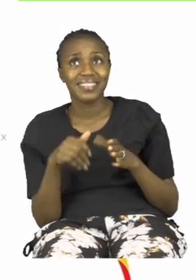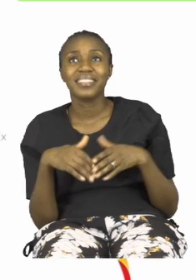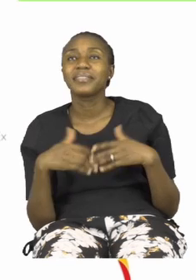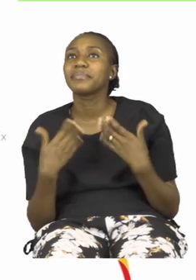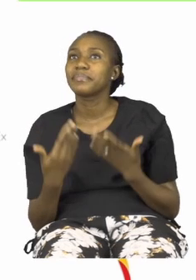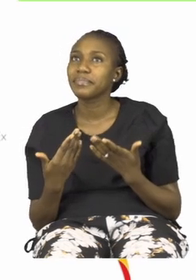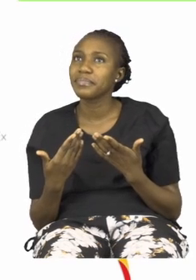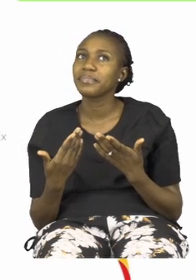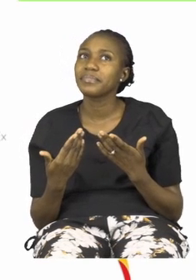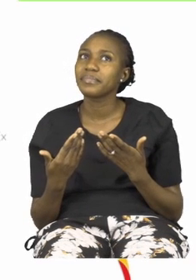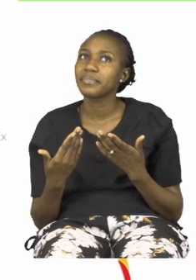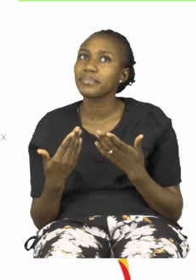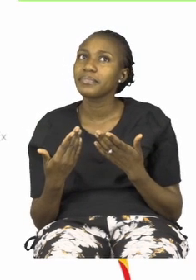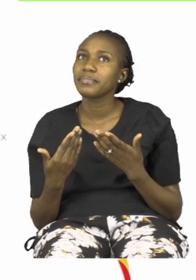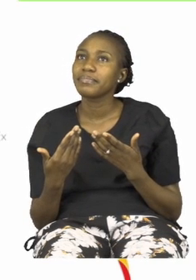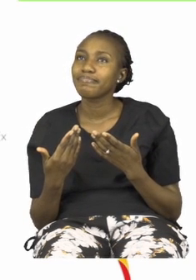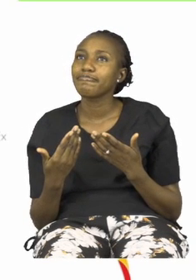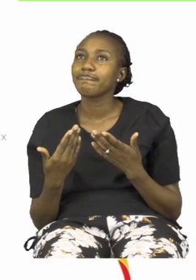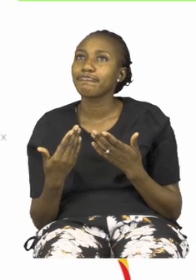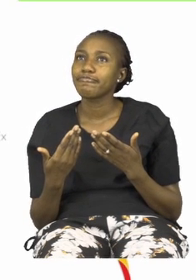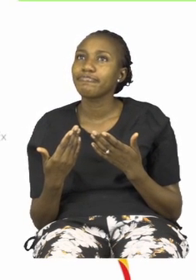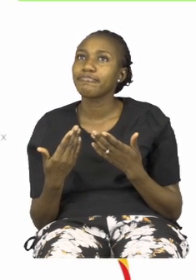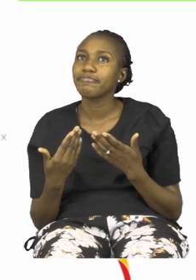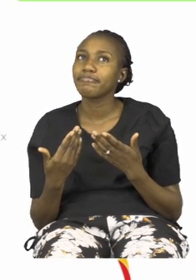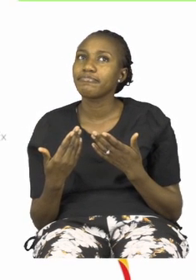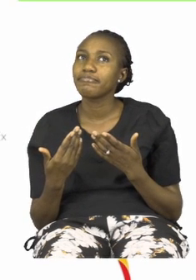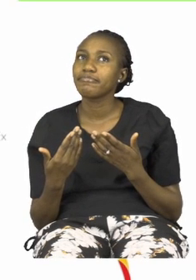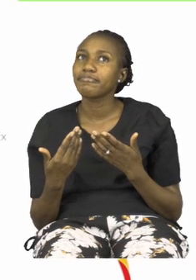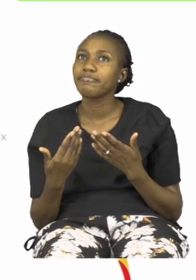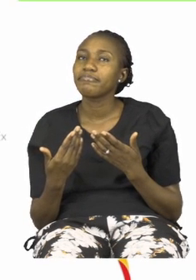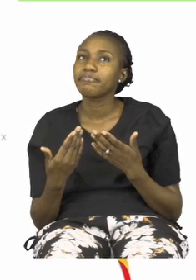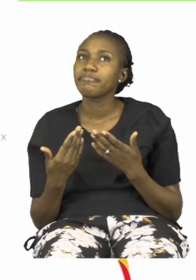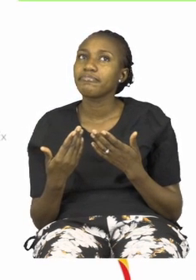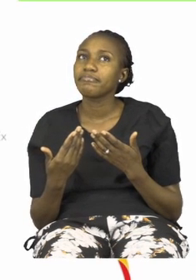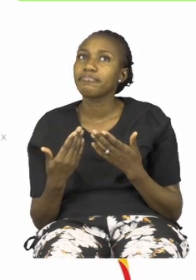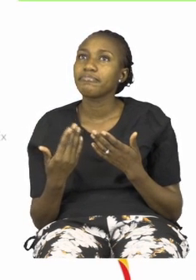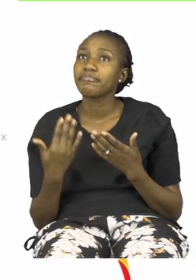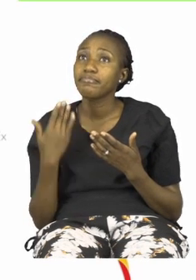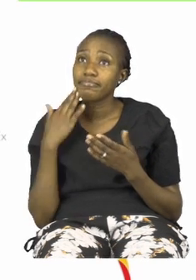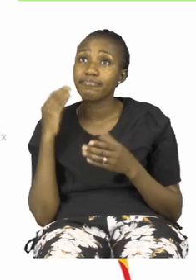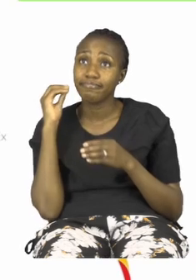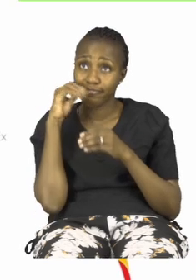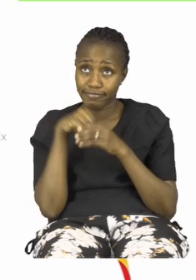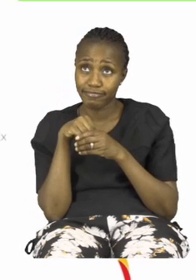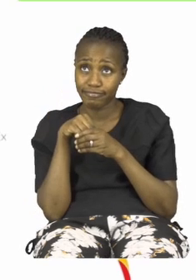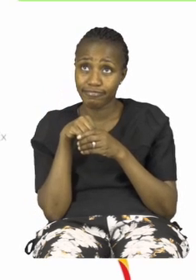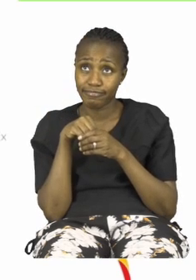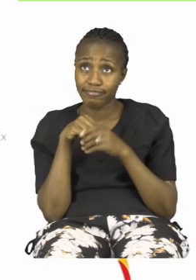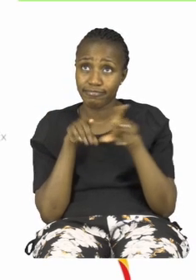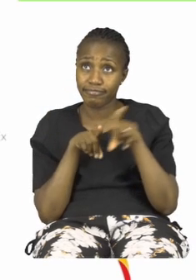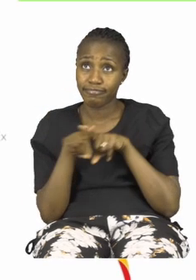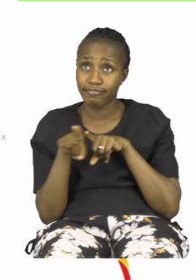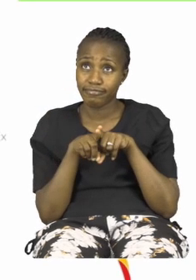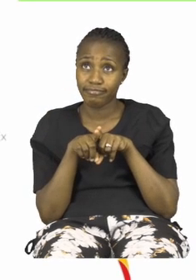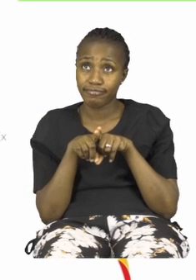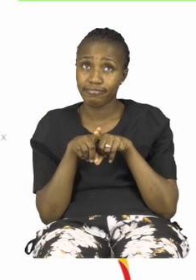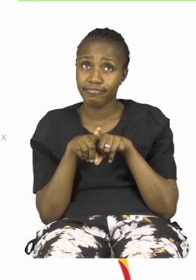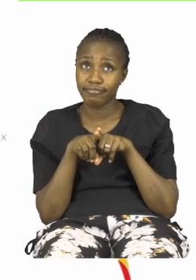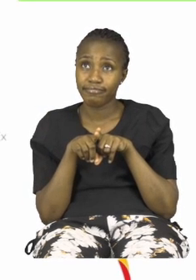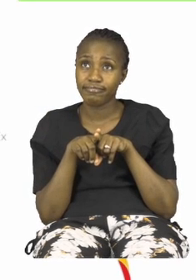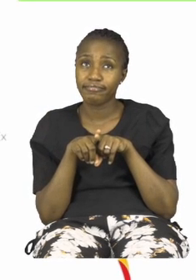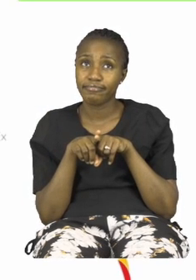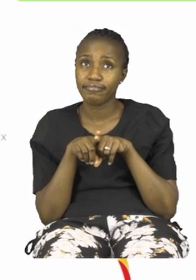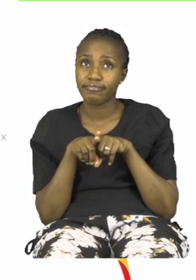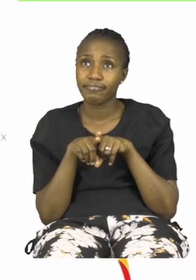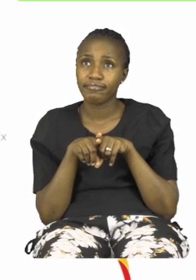anybody that's coming into gaming is as soon as you get into a game, don't force it. Don't